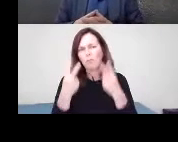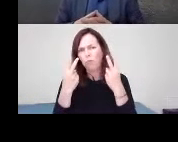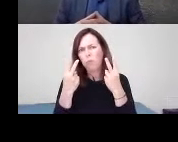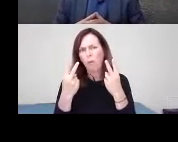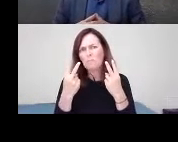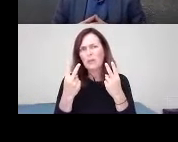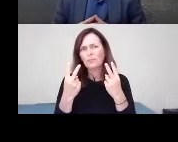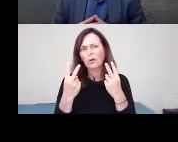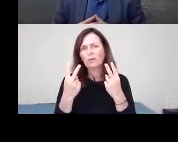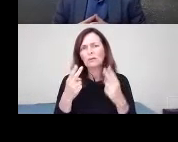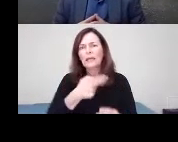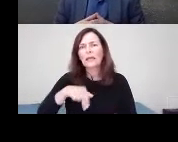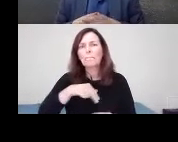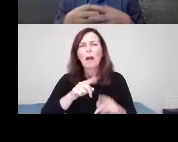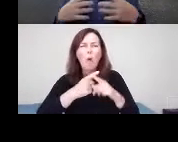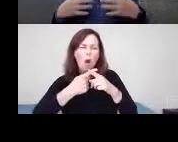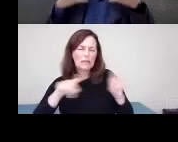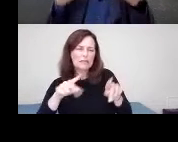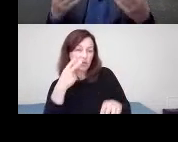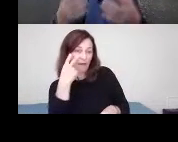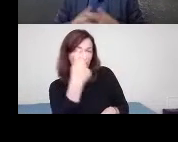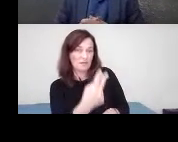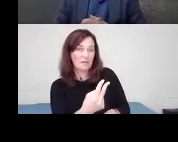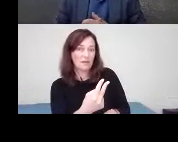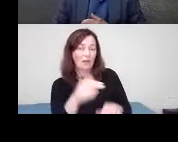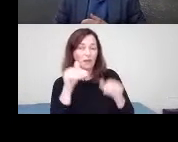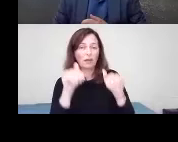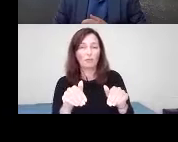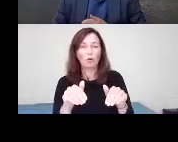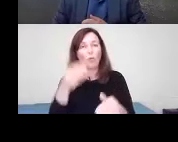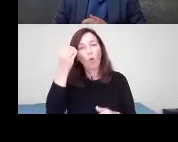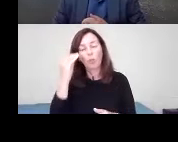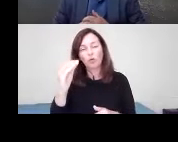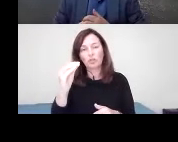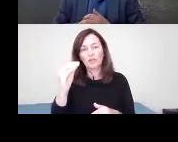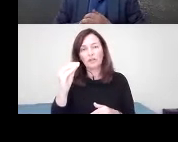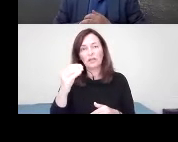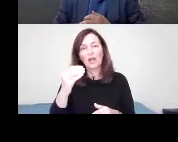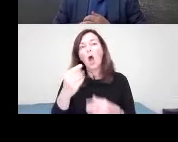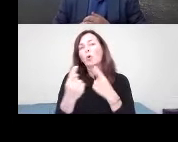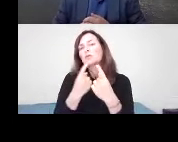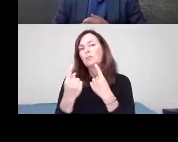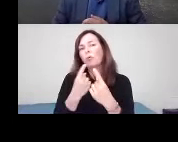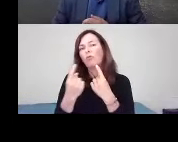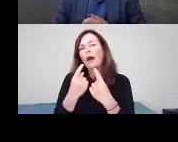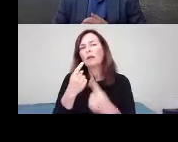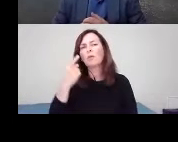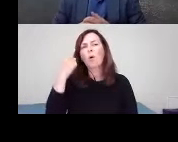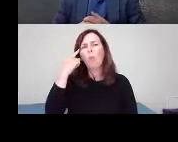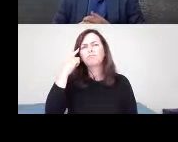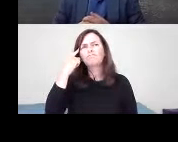talking about this some kind of philosophy what we would like to put to the back to the